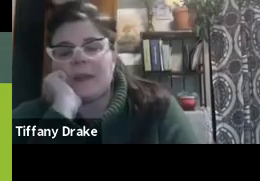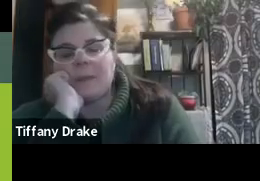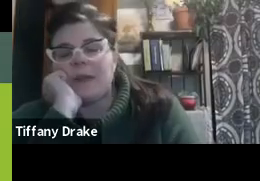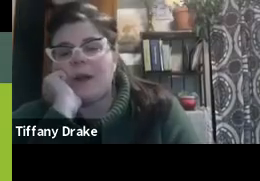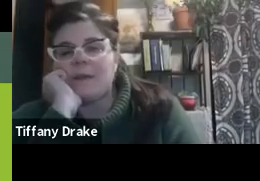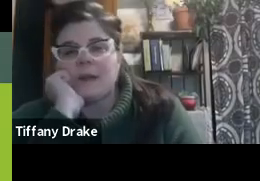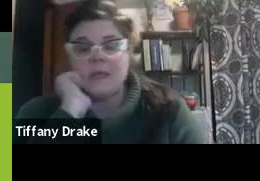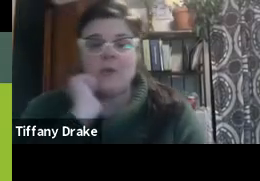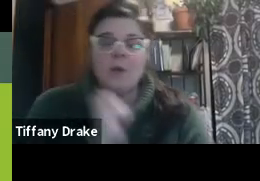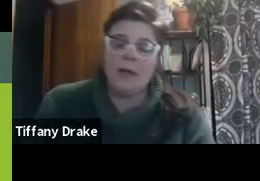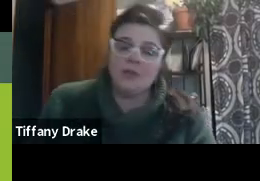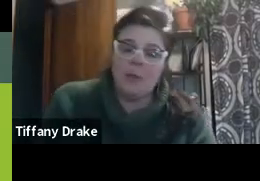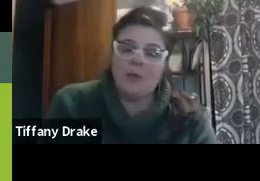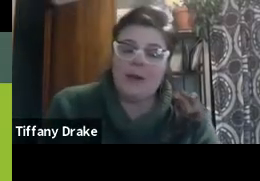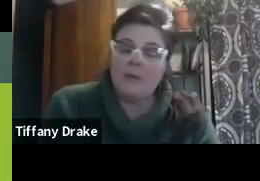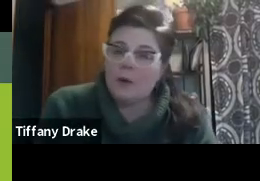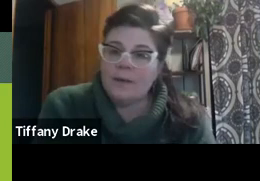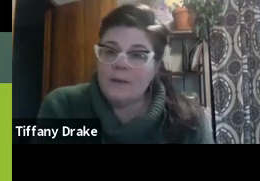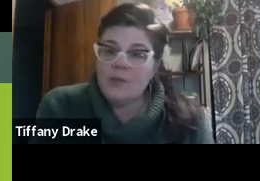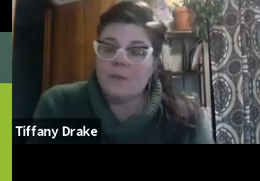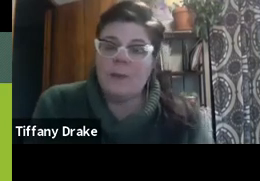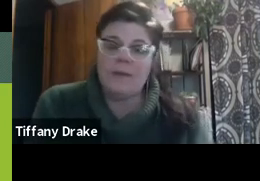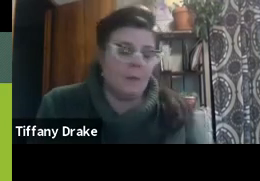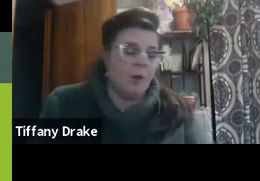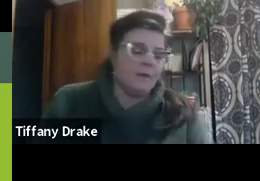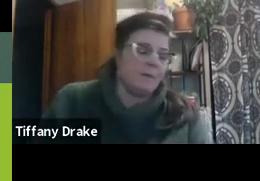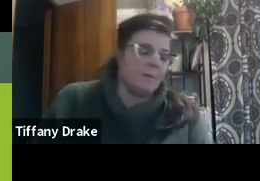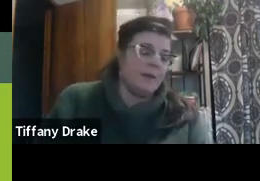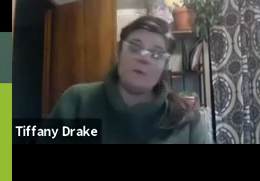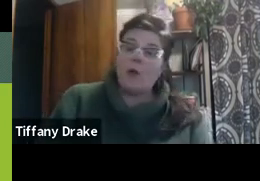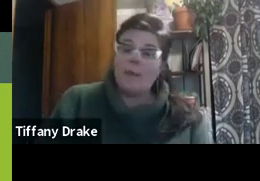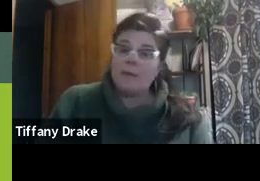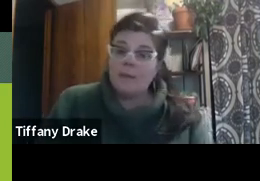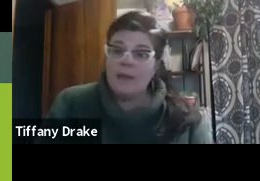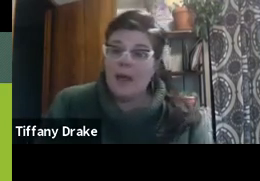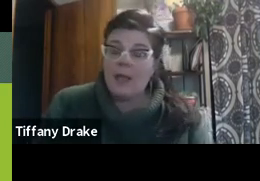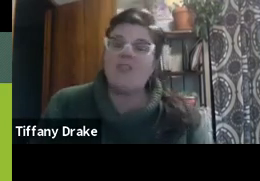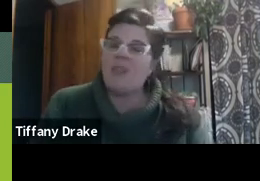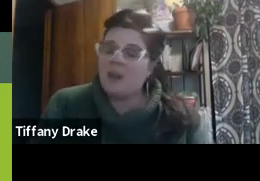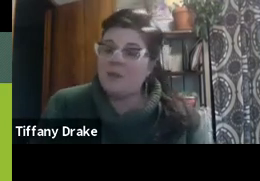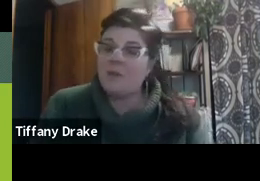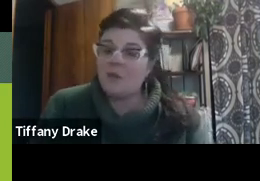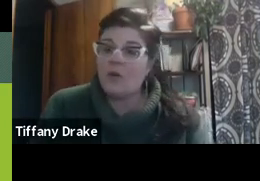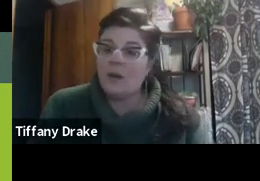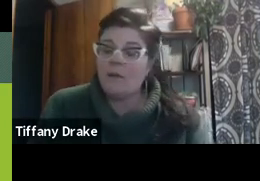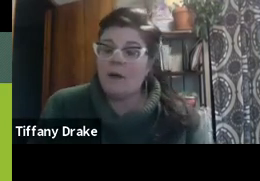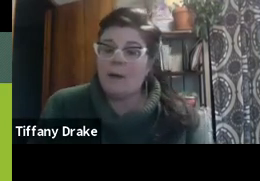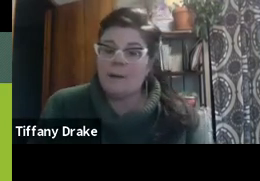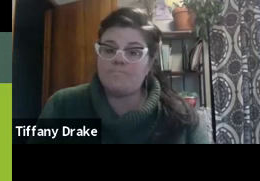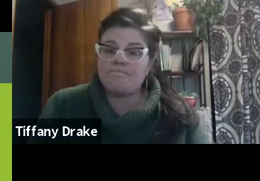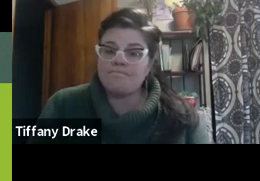The best that can be done is to continue to call Child Protective Services. Just based on what has been described to me, I hear a lot of